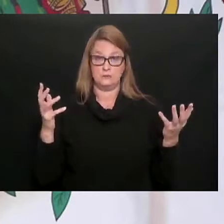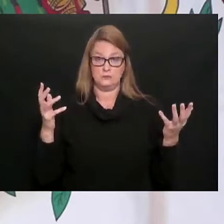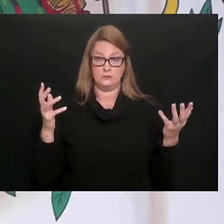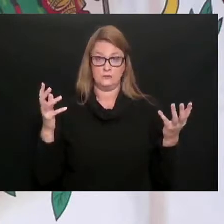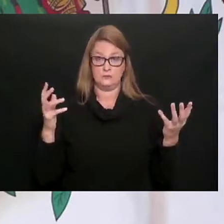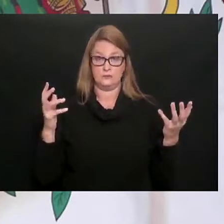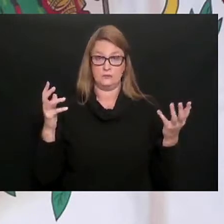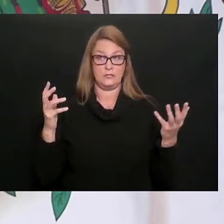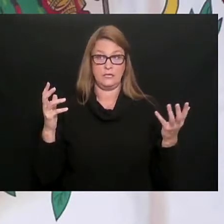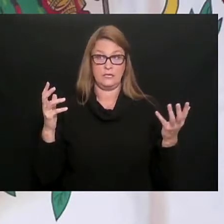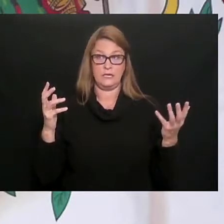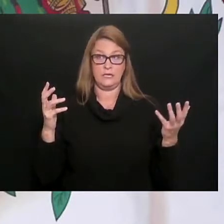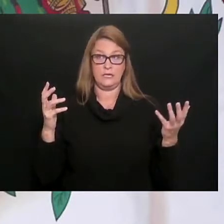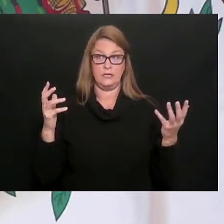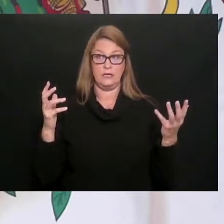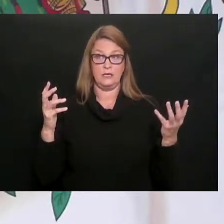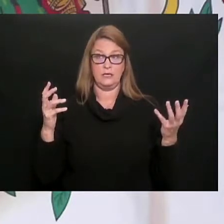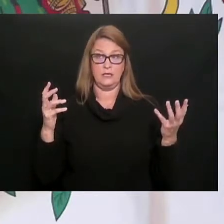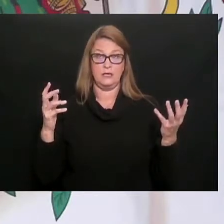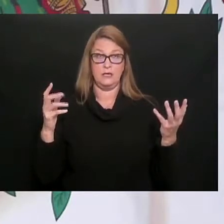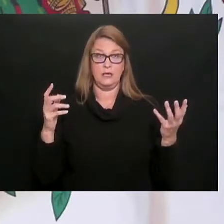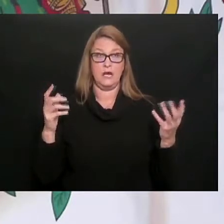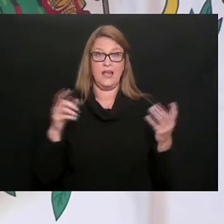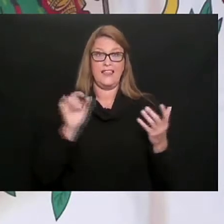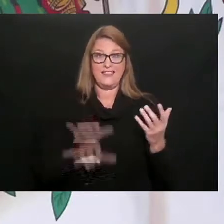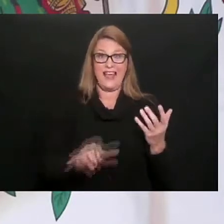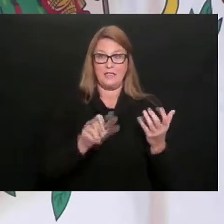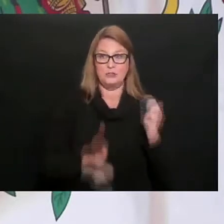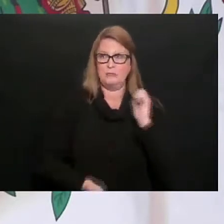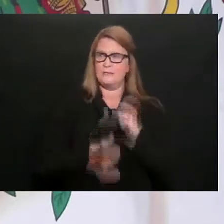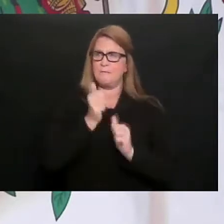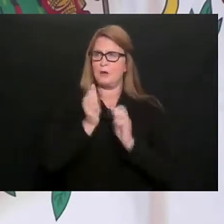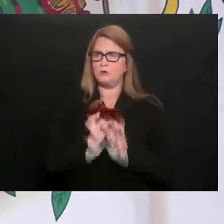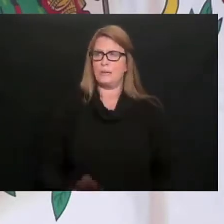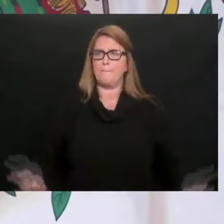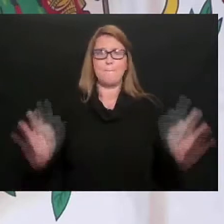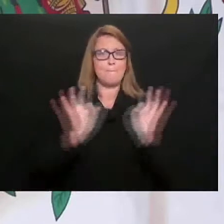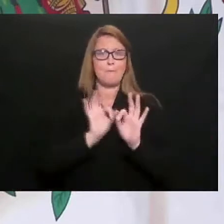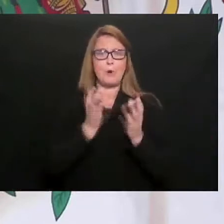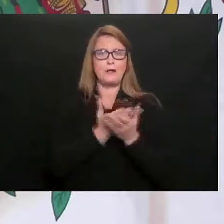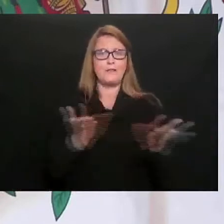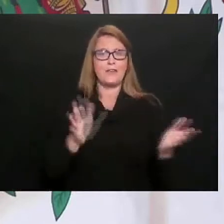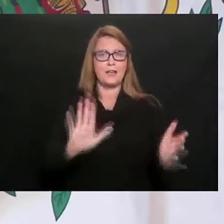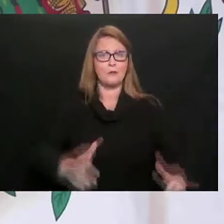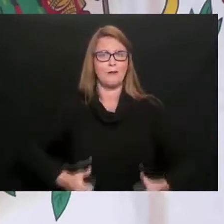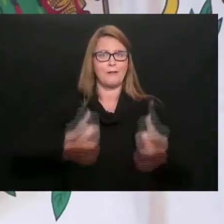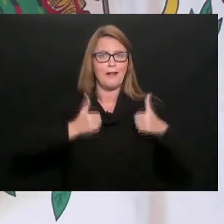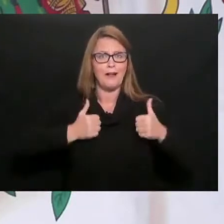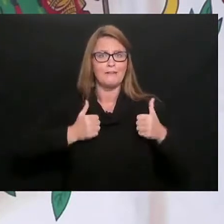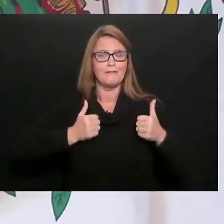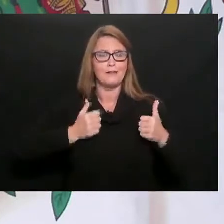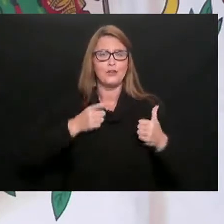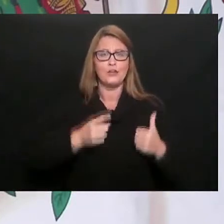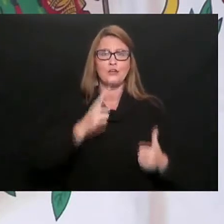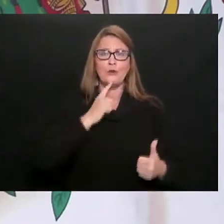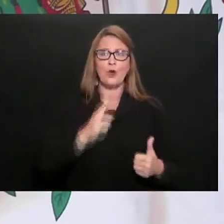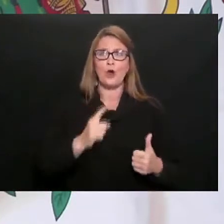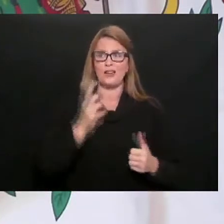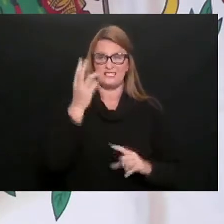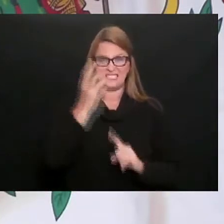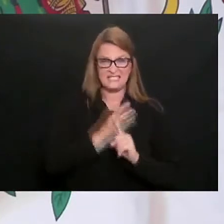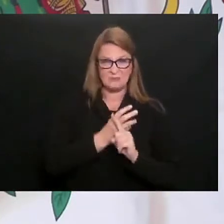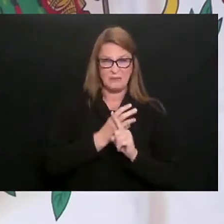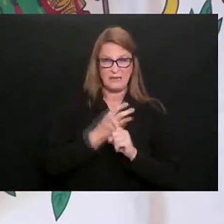There can't be anything in your life any more important than getting that booster shot. If you are out 6 months from when you